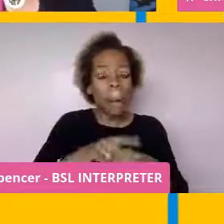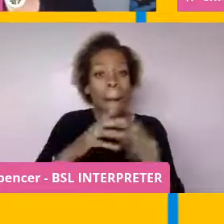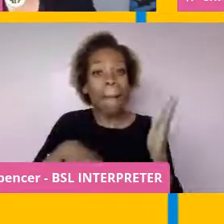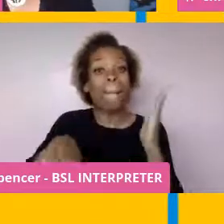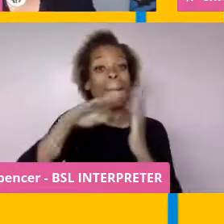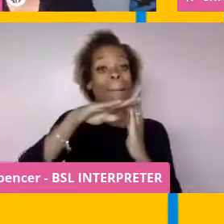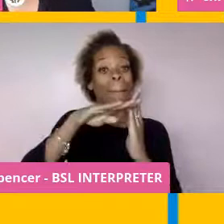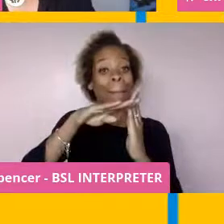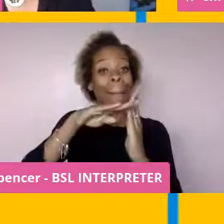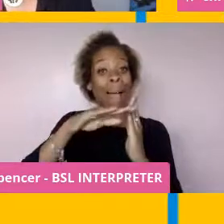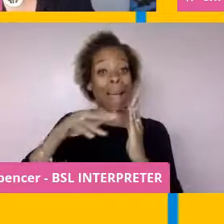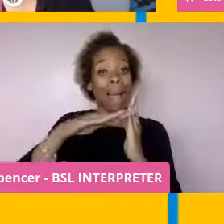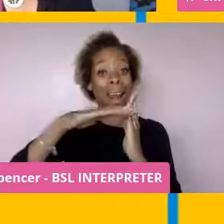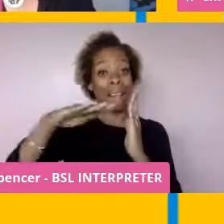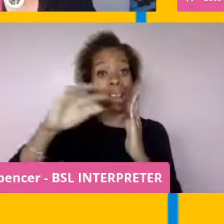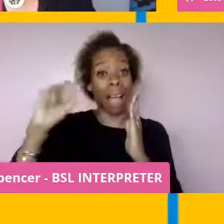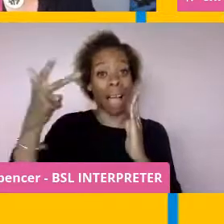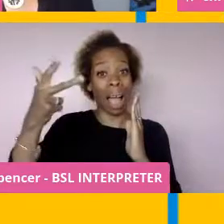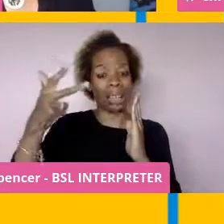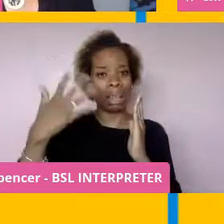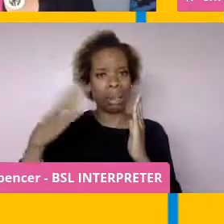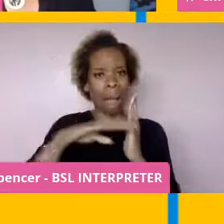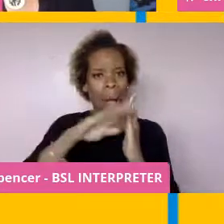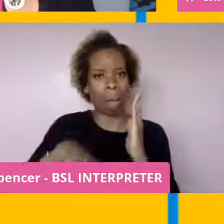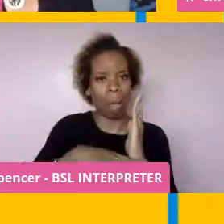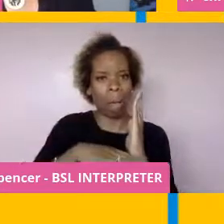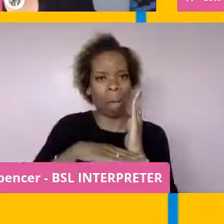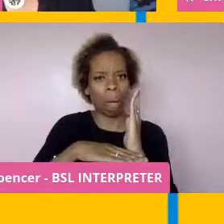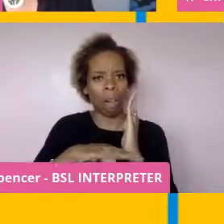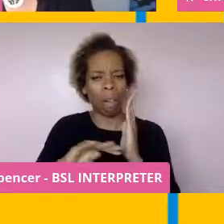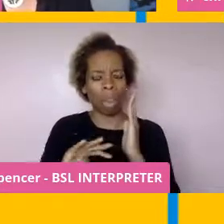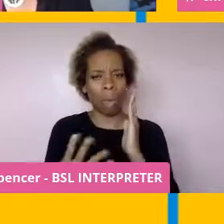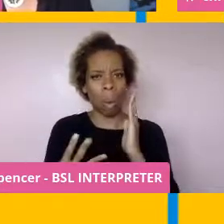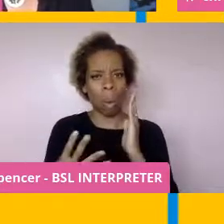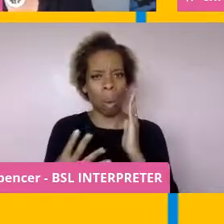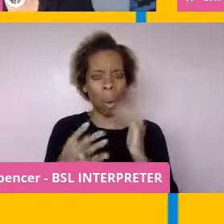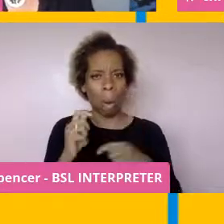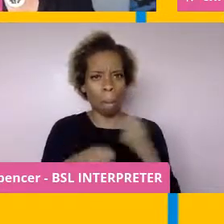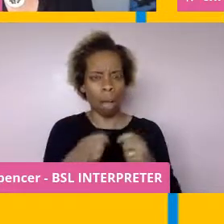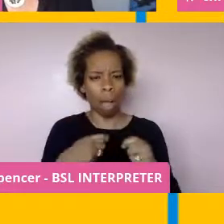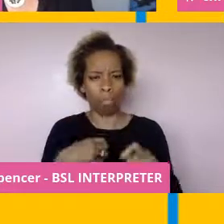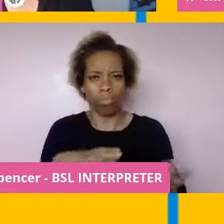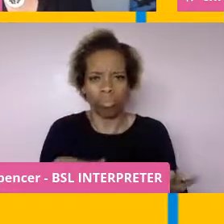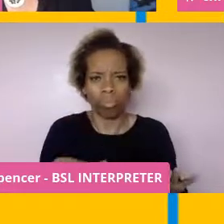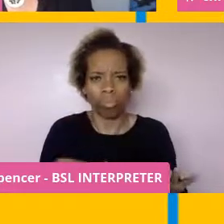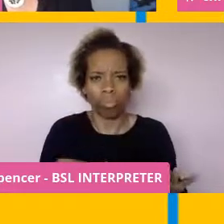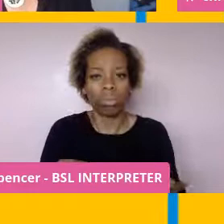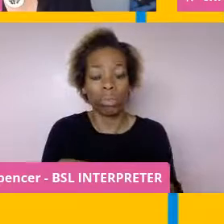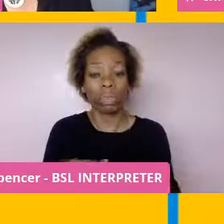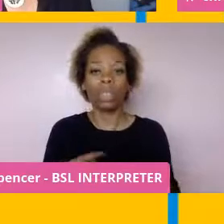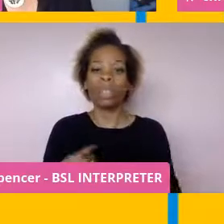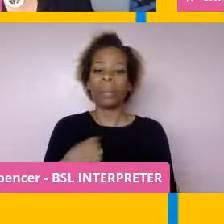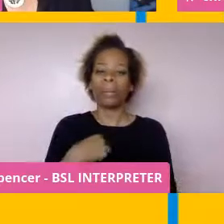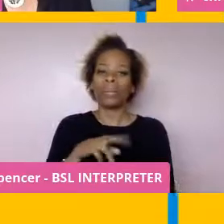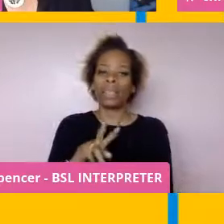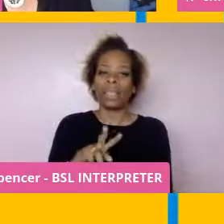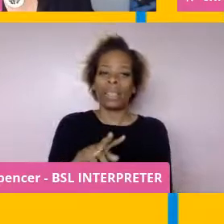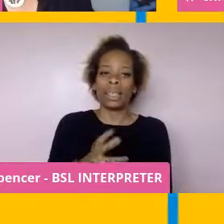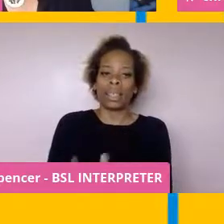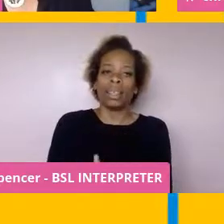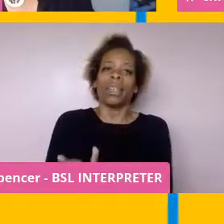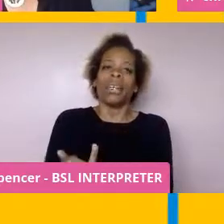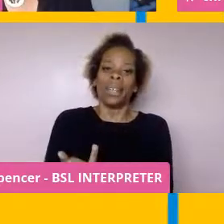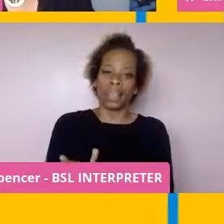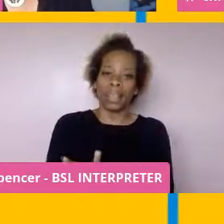And I see this as a sort of another form of keeping